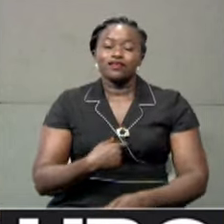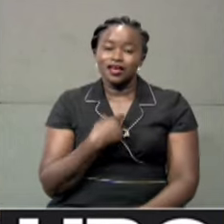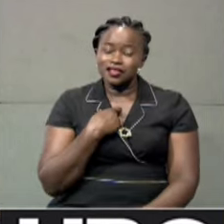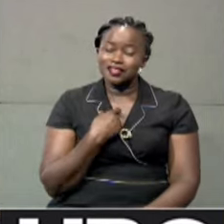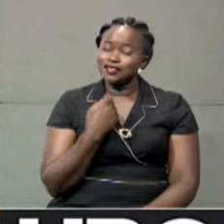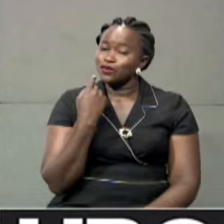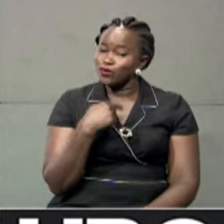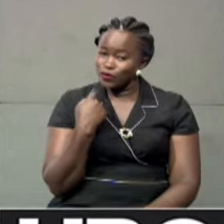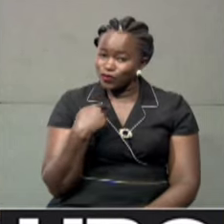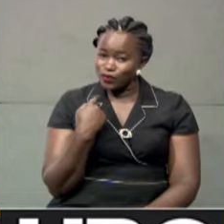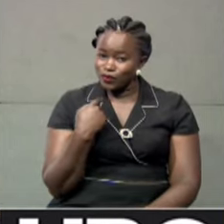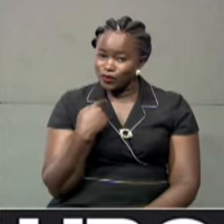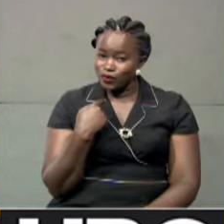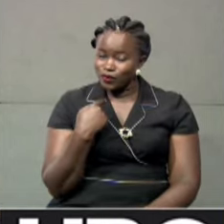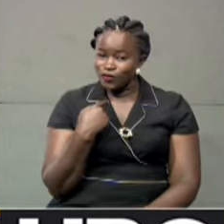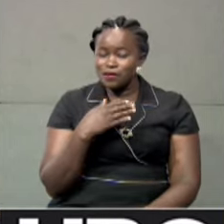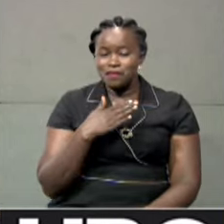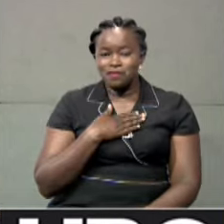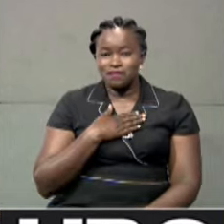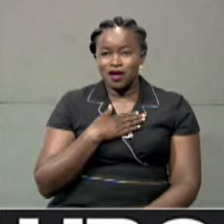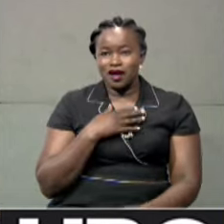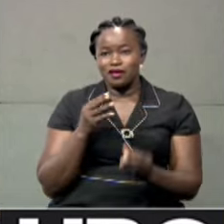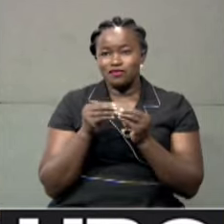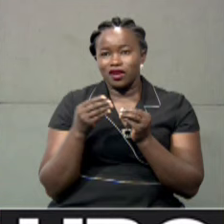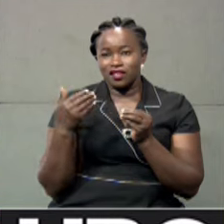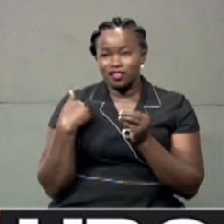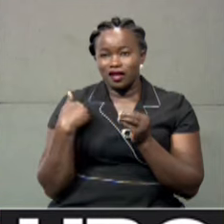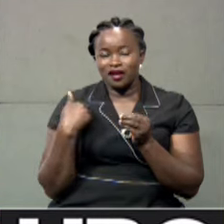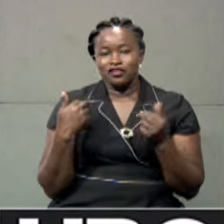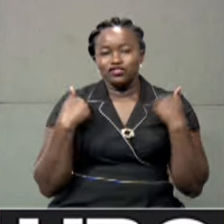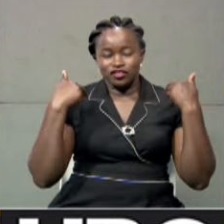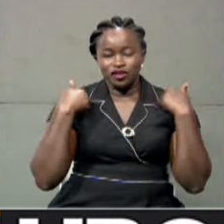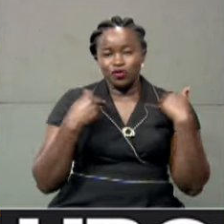will be my brother, General MK.